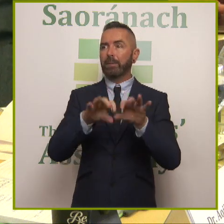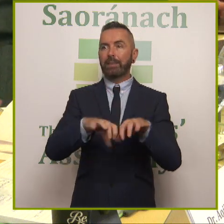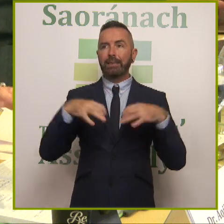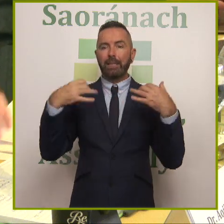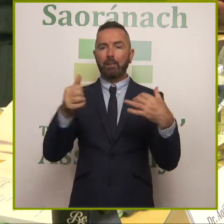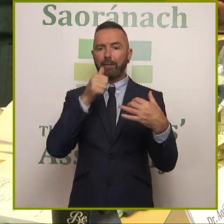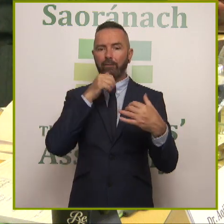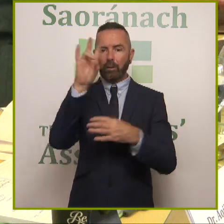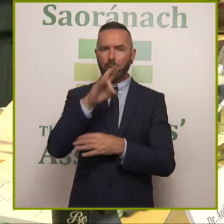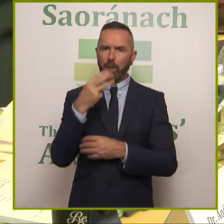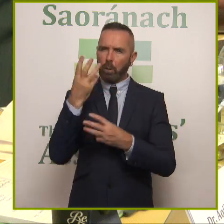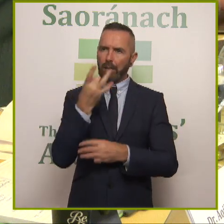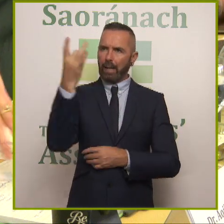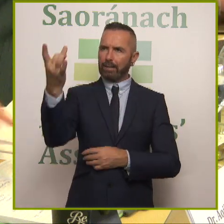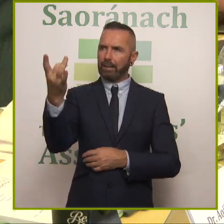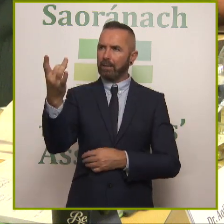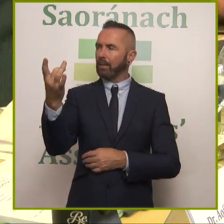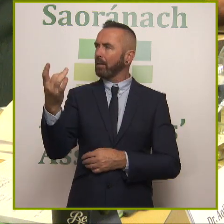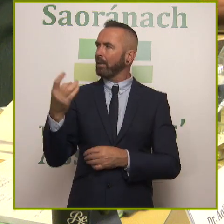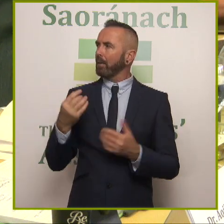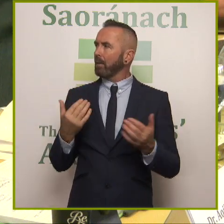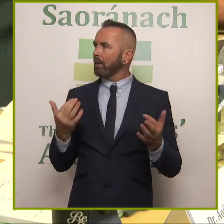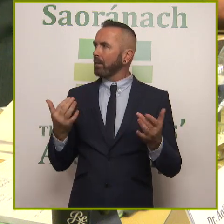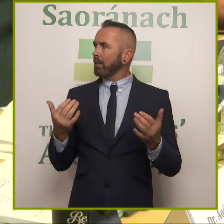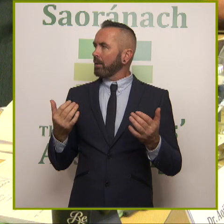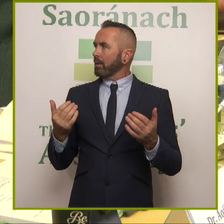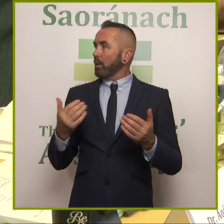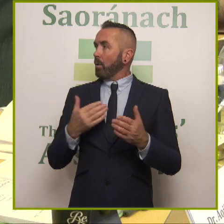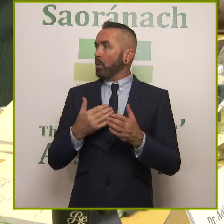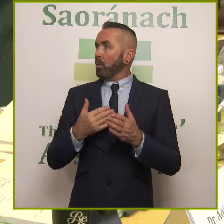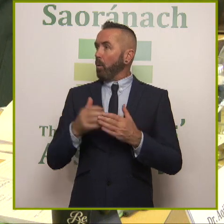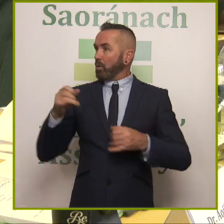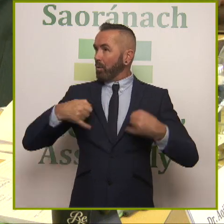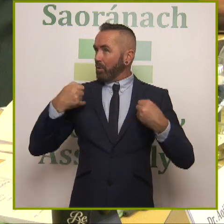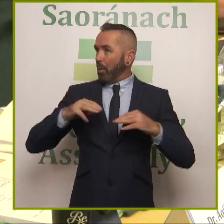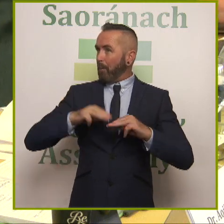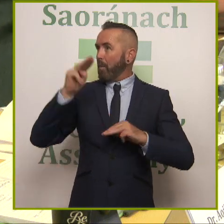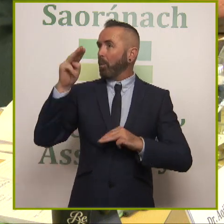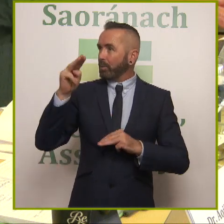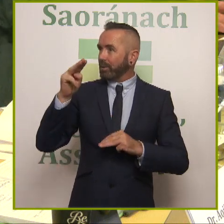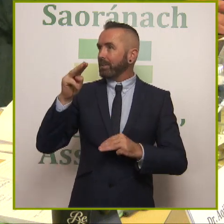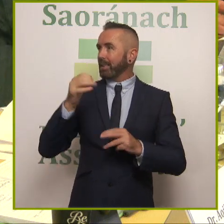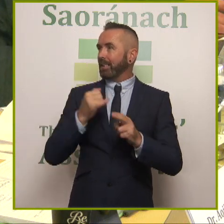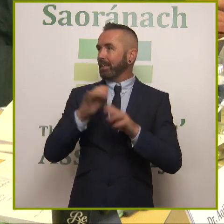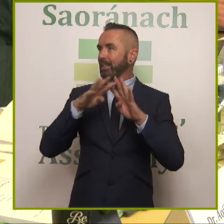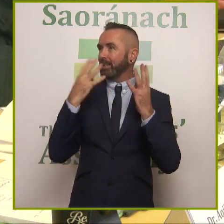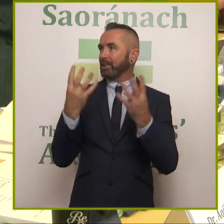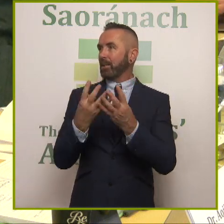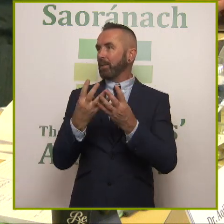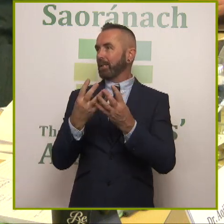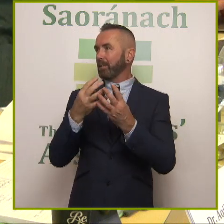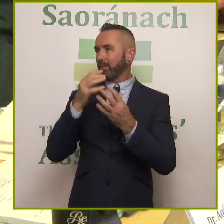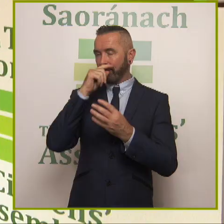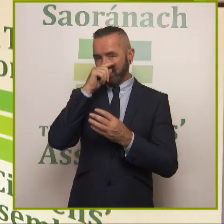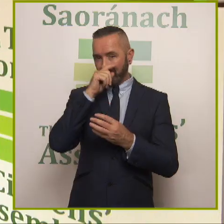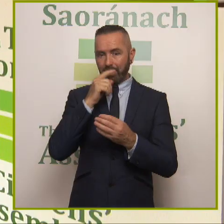The first thing that I want to ask was, what was the most enjoyable thing about the Assembly that